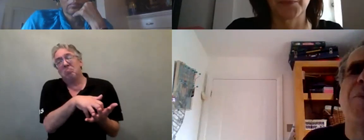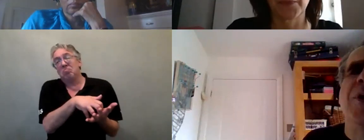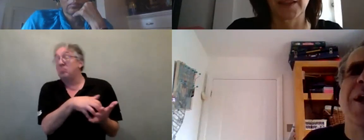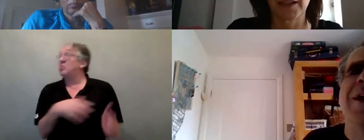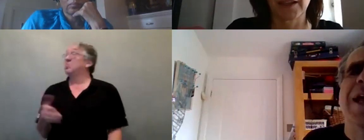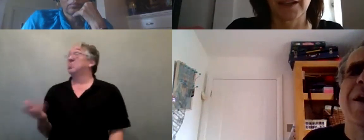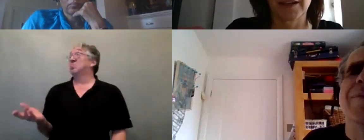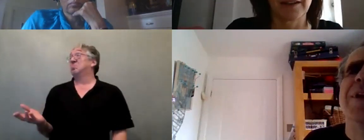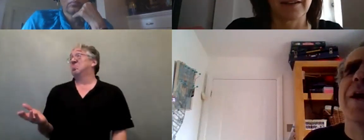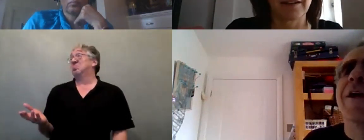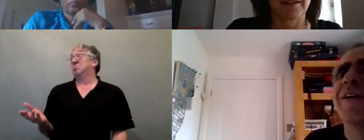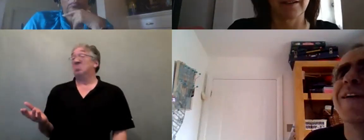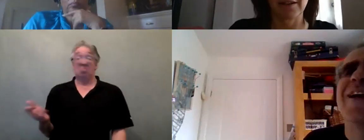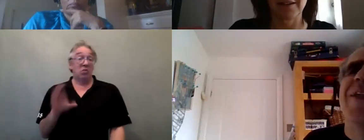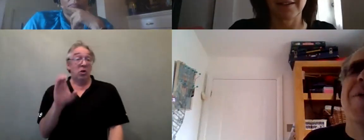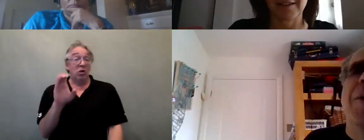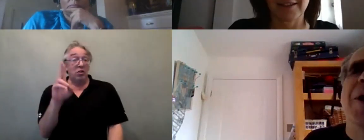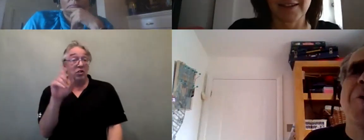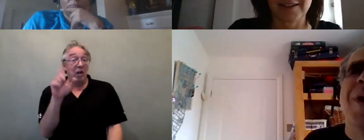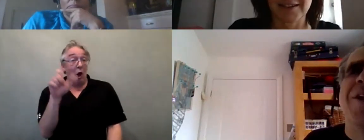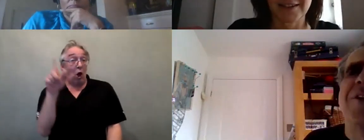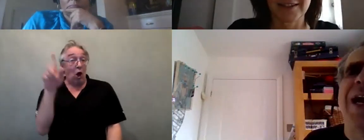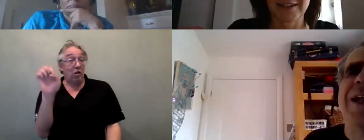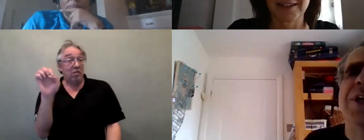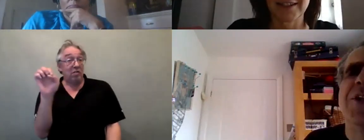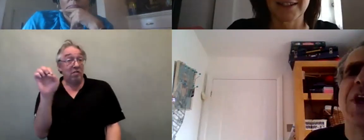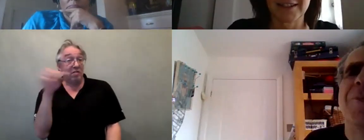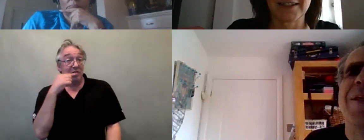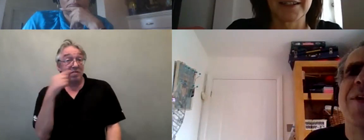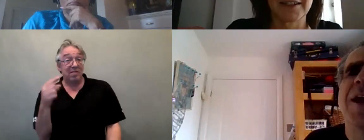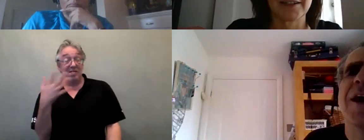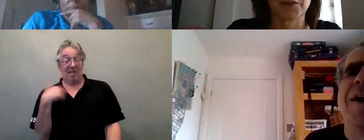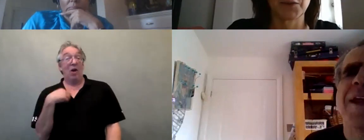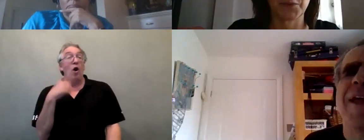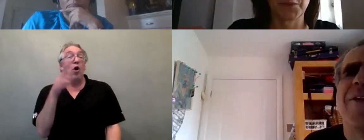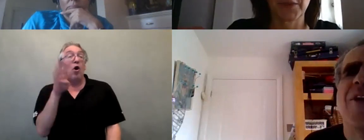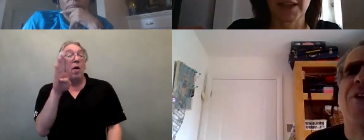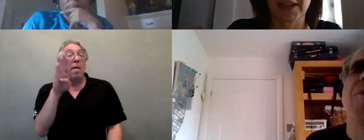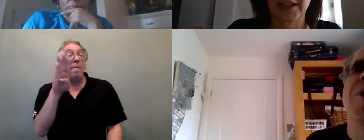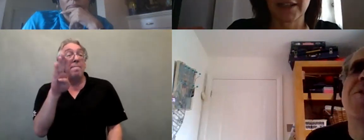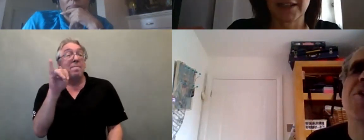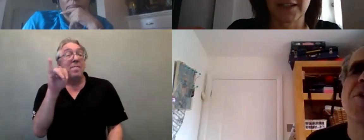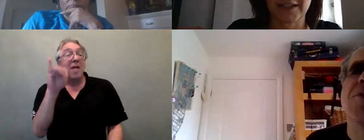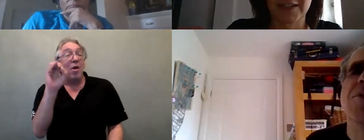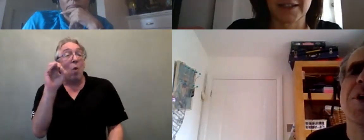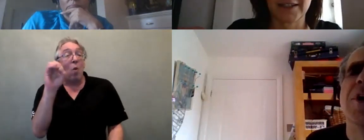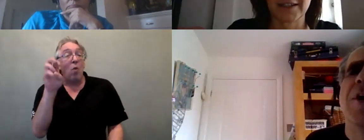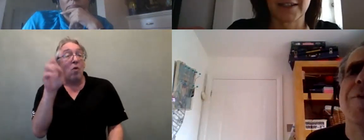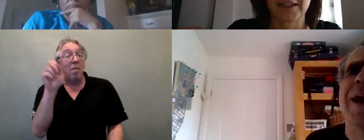Charlotte's point earlier, there are biometric challenges aplenty. I think there's some work to